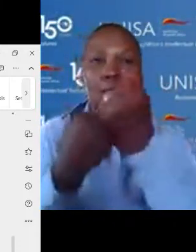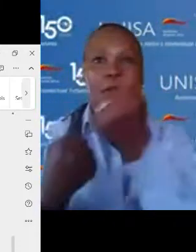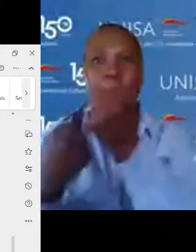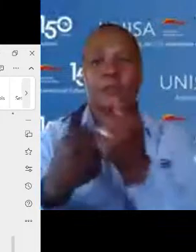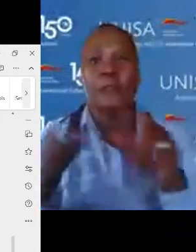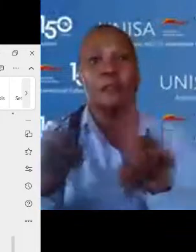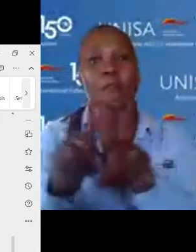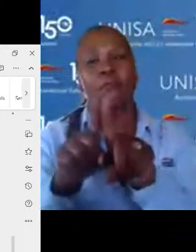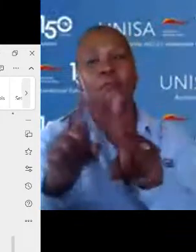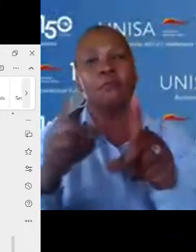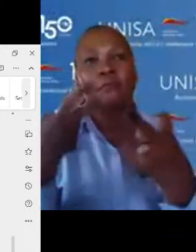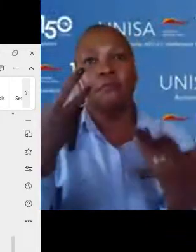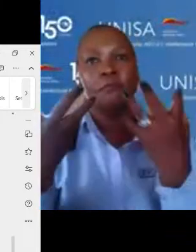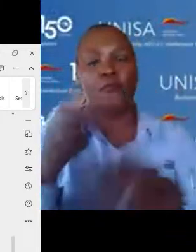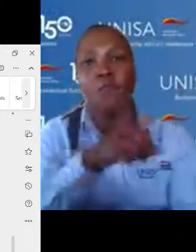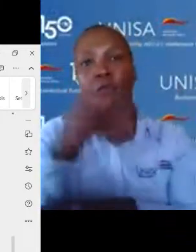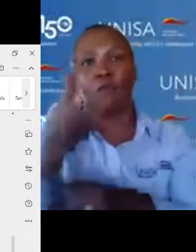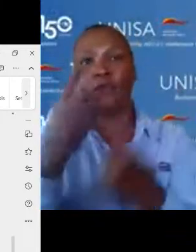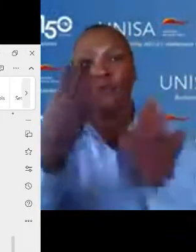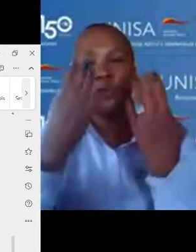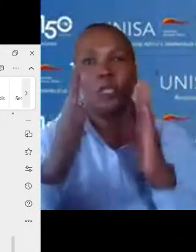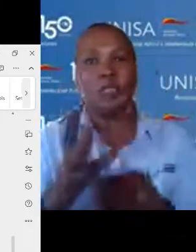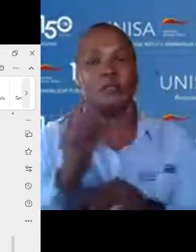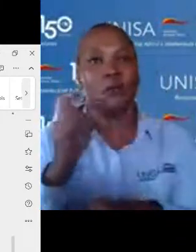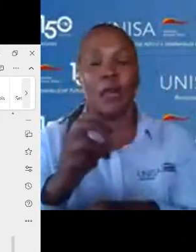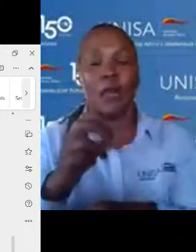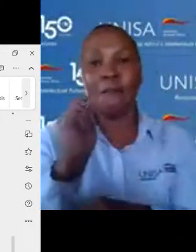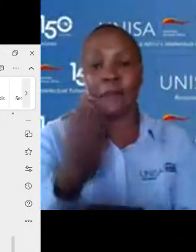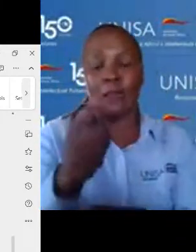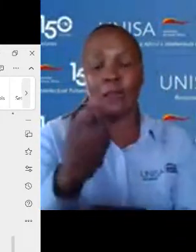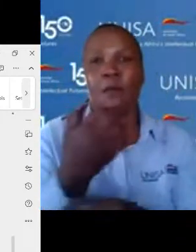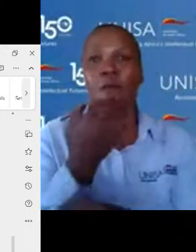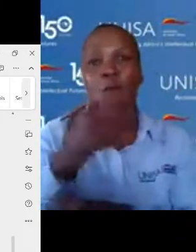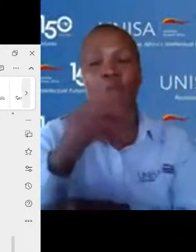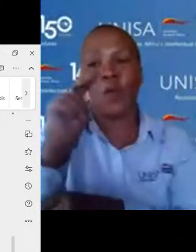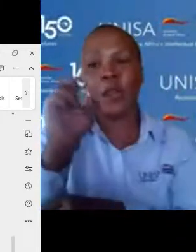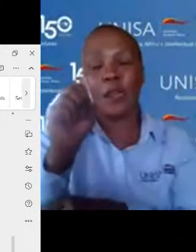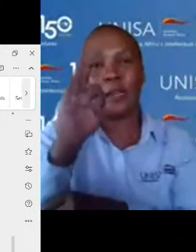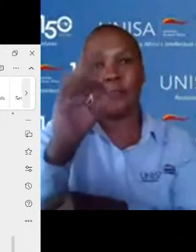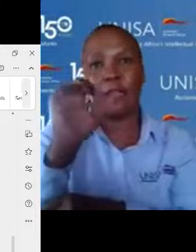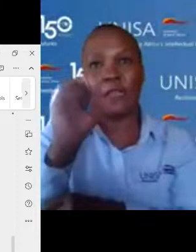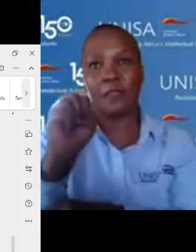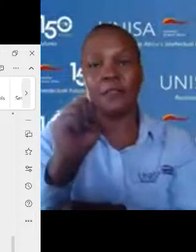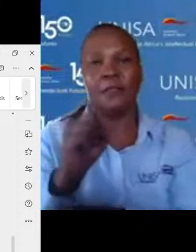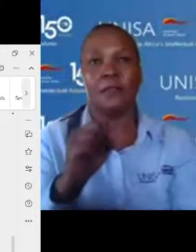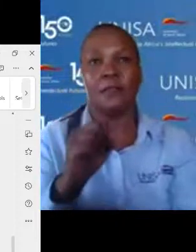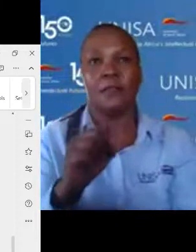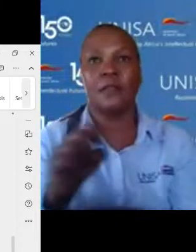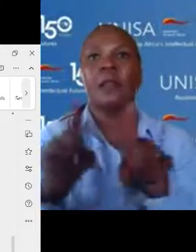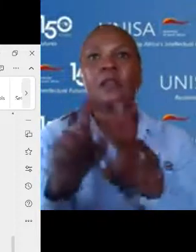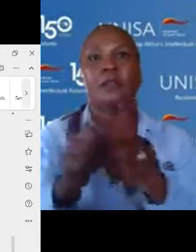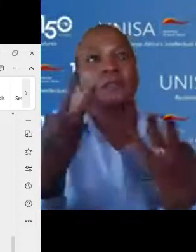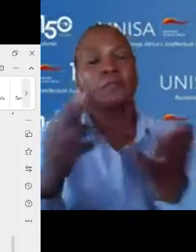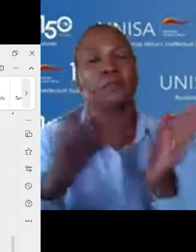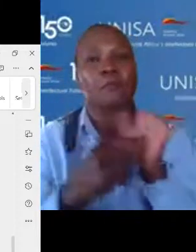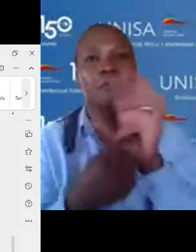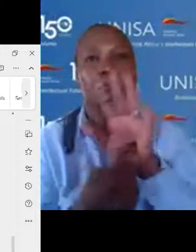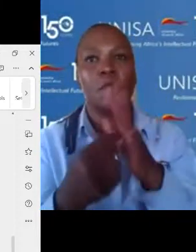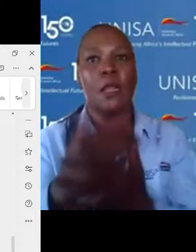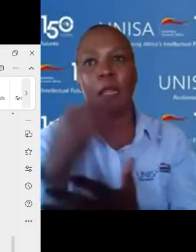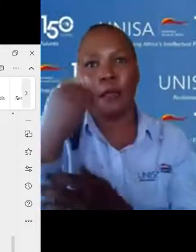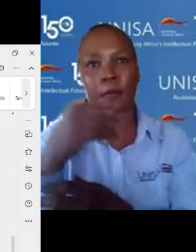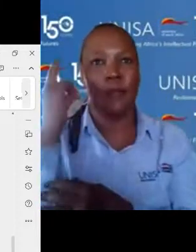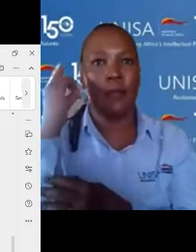for those students who are funded by NSFAS already. In case, let's say a blind student needs